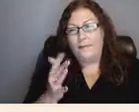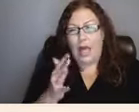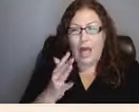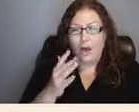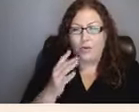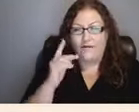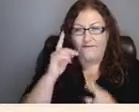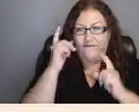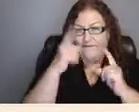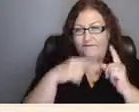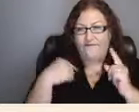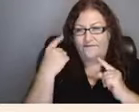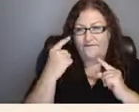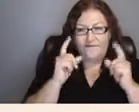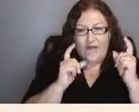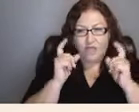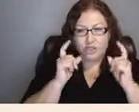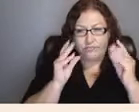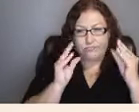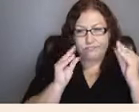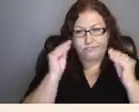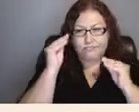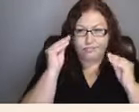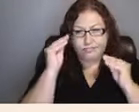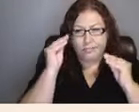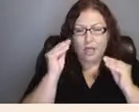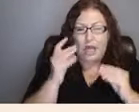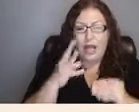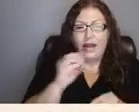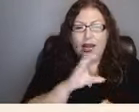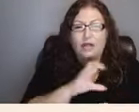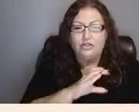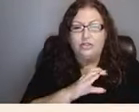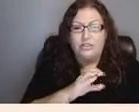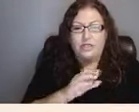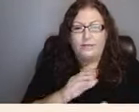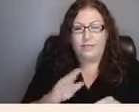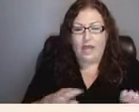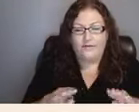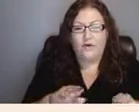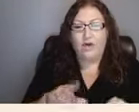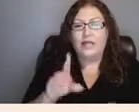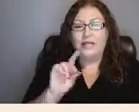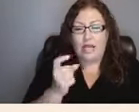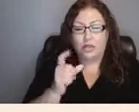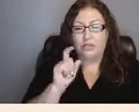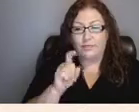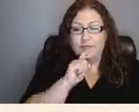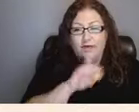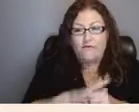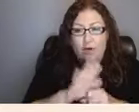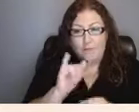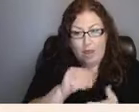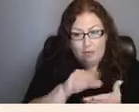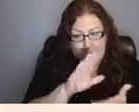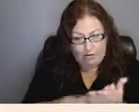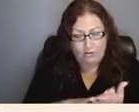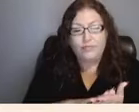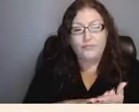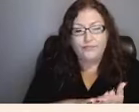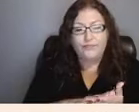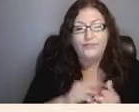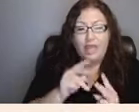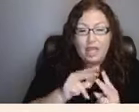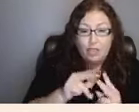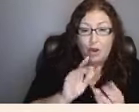and a characteristic neurobehavior. A diagnosis must be confirmed by written documentation from either a